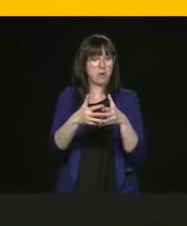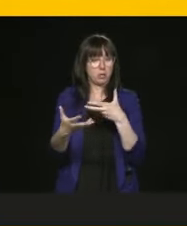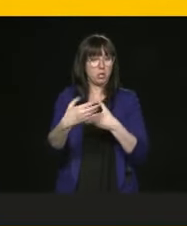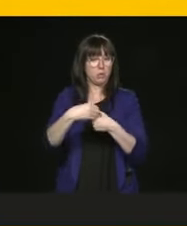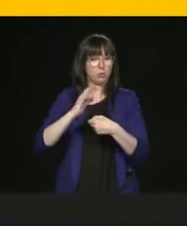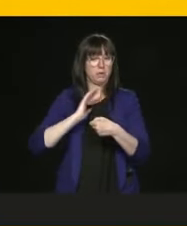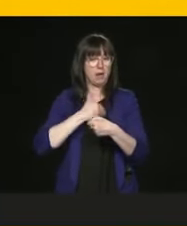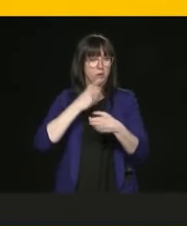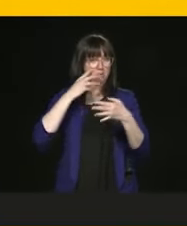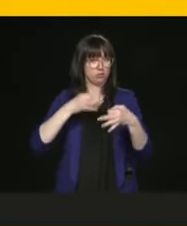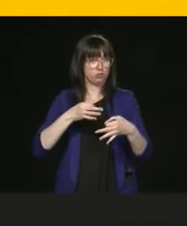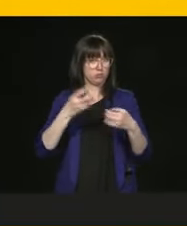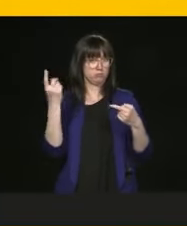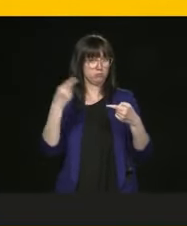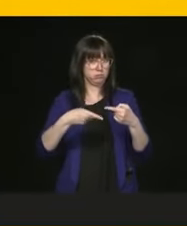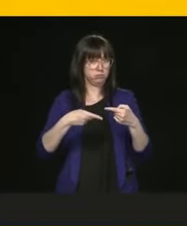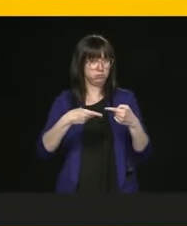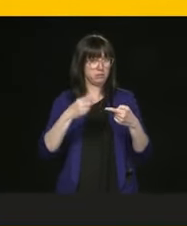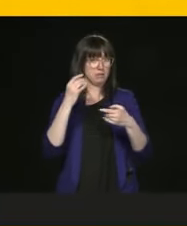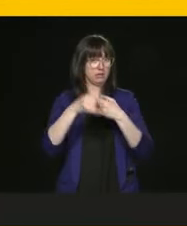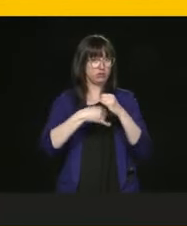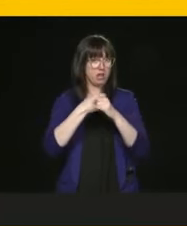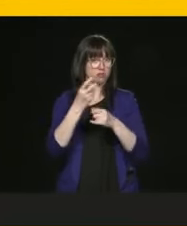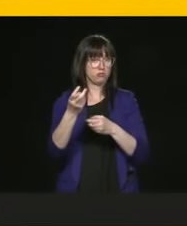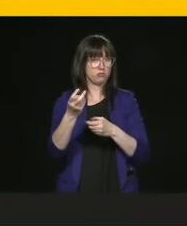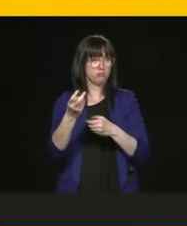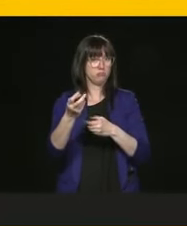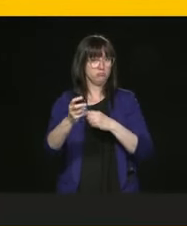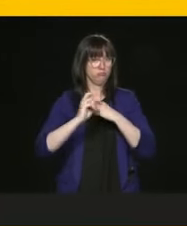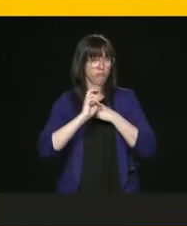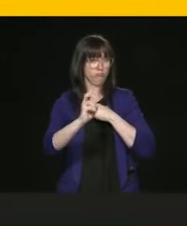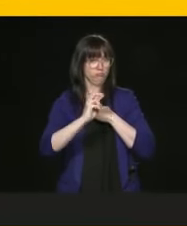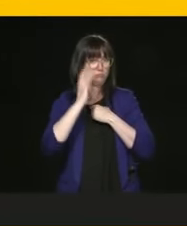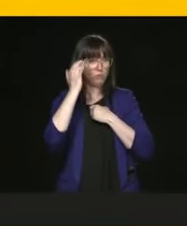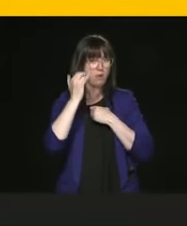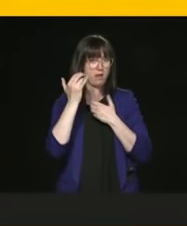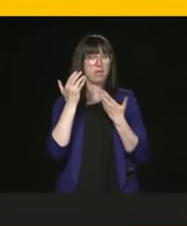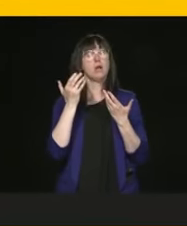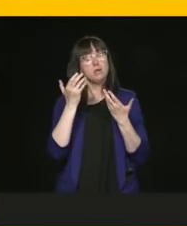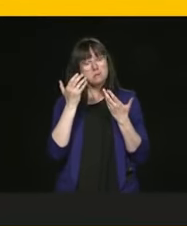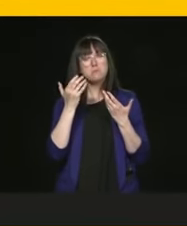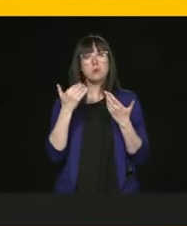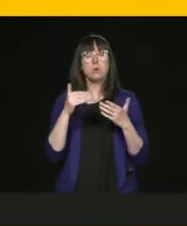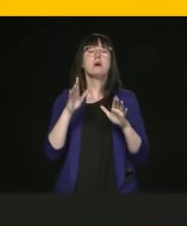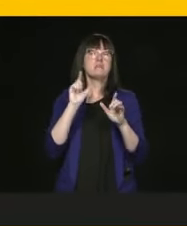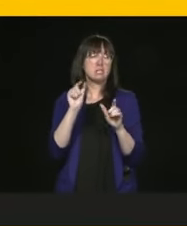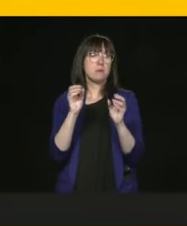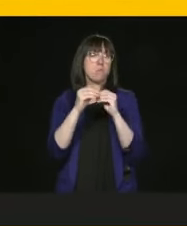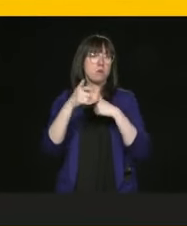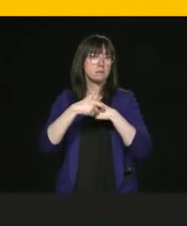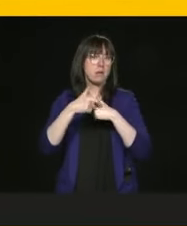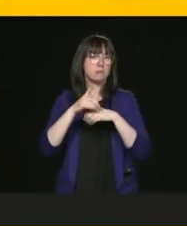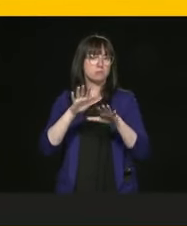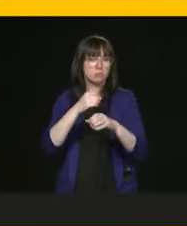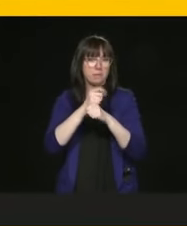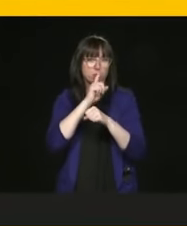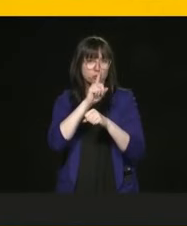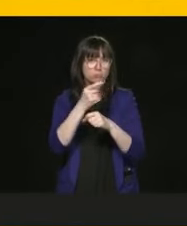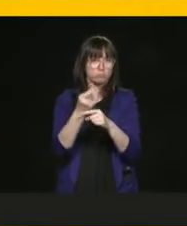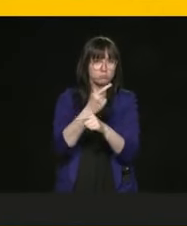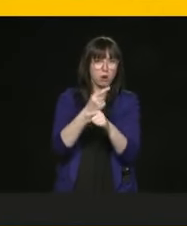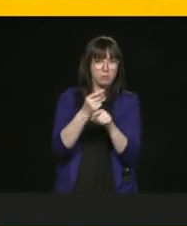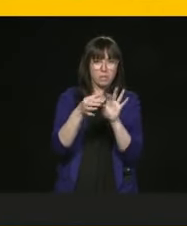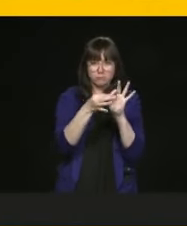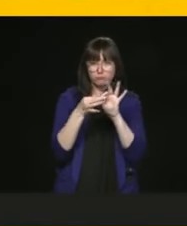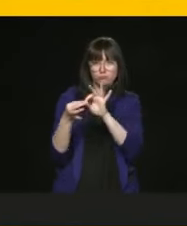because these are measures that we put in place around the world. We did take a couple more days to ensure that we were properly